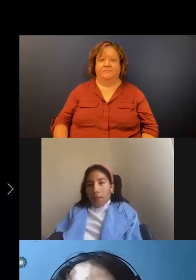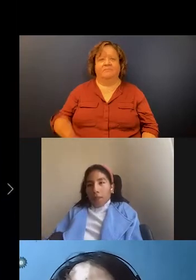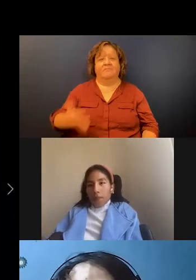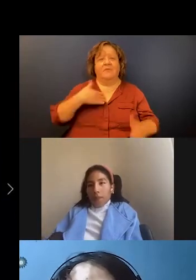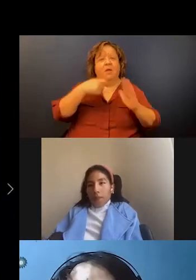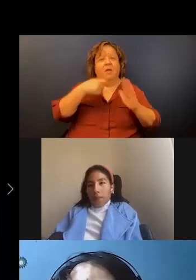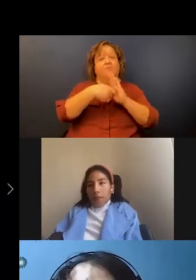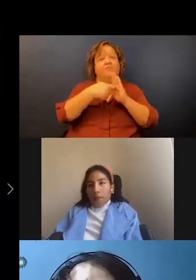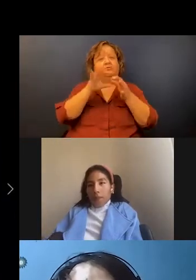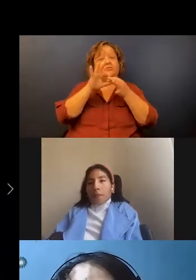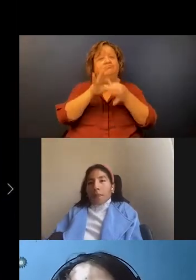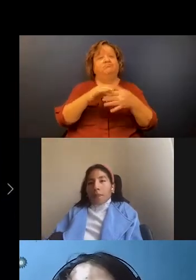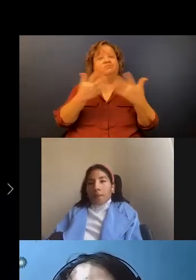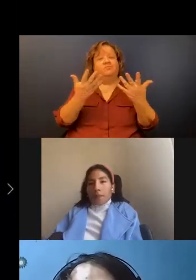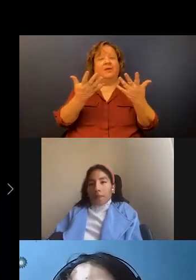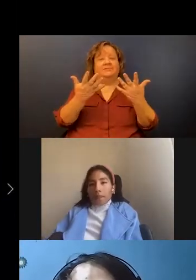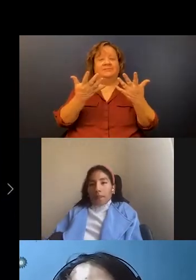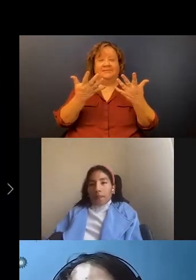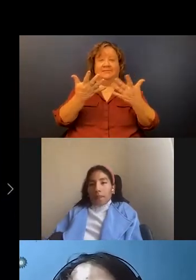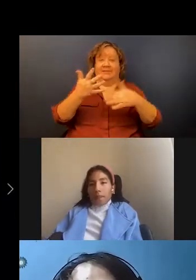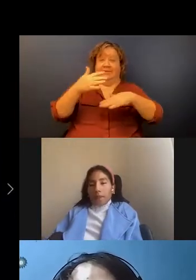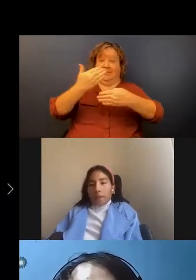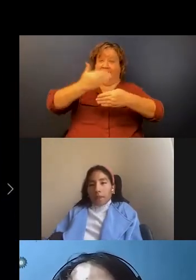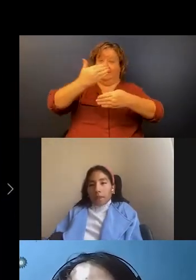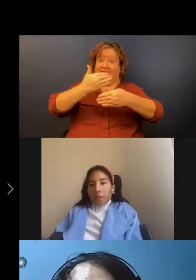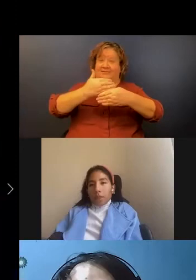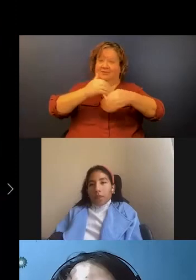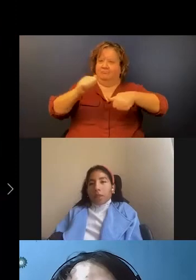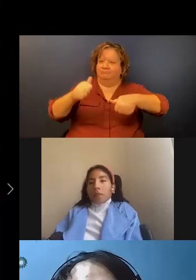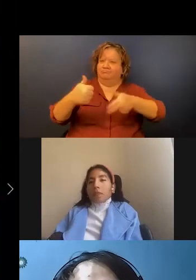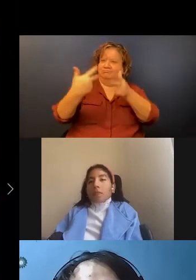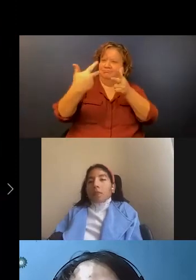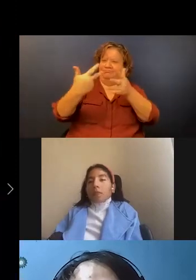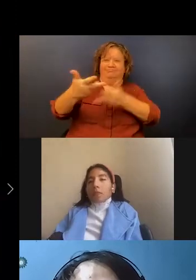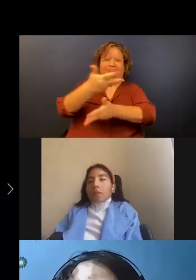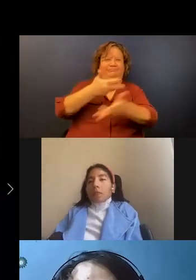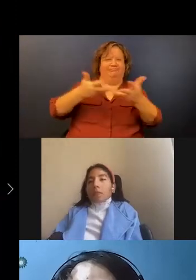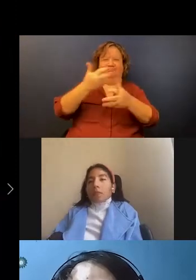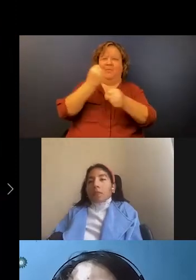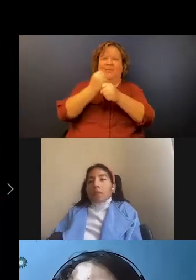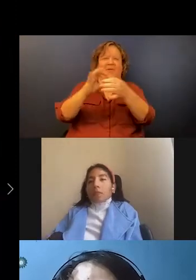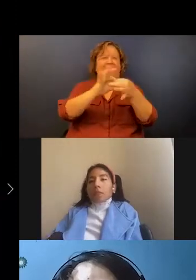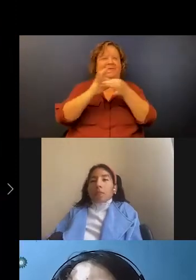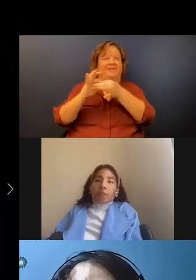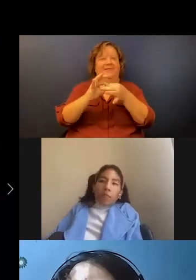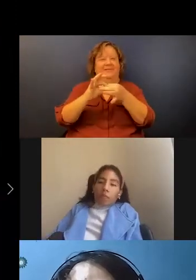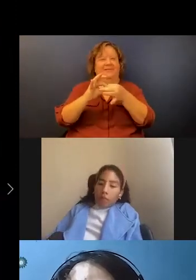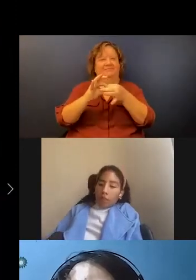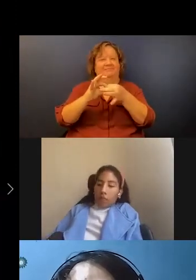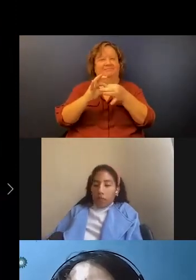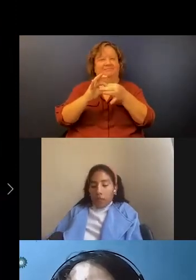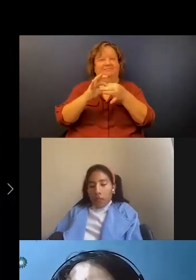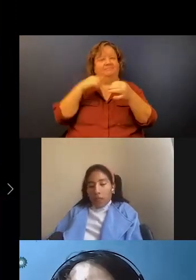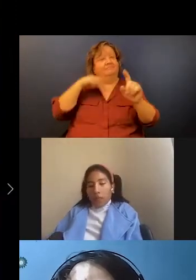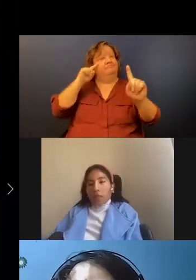working El together for an colectivo independent Las life. The Lémuras collective es un Lemuras grupo de is mujeres a group empoderadas of empowered en women distintos in ámbitos, que different tienen alguna environments who